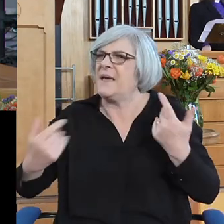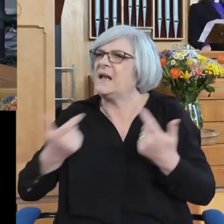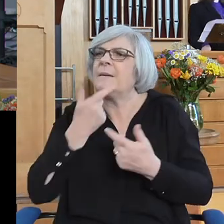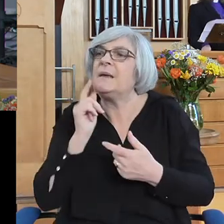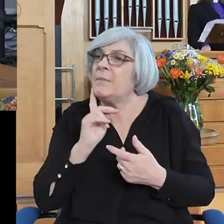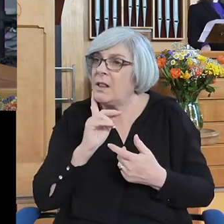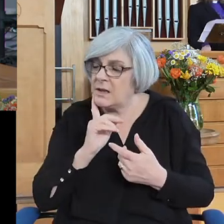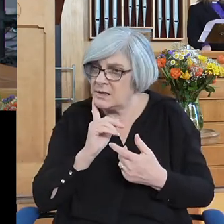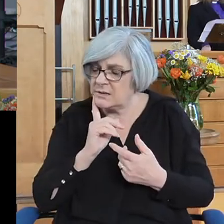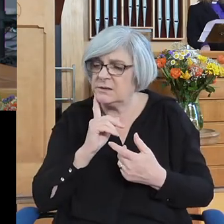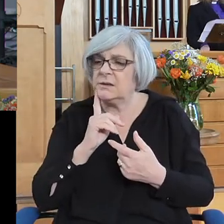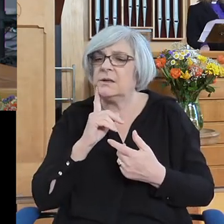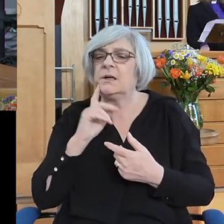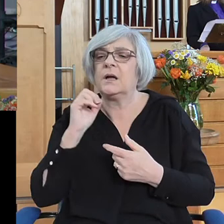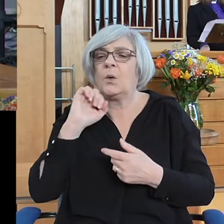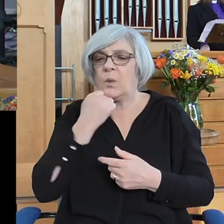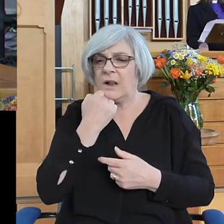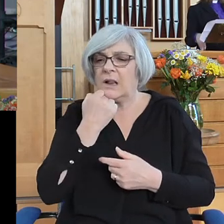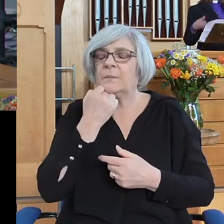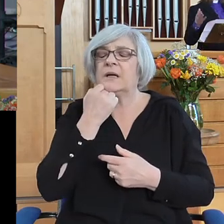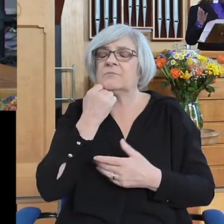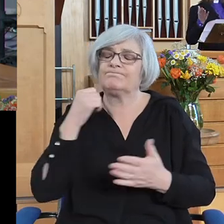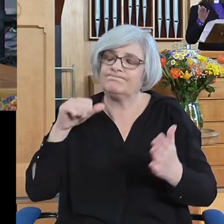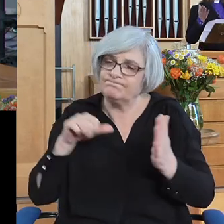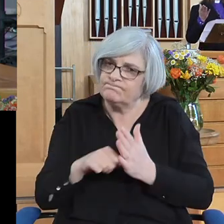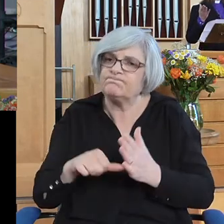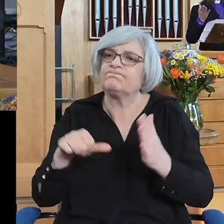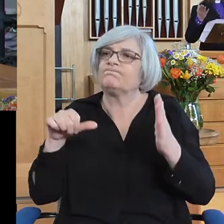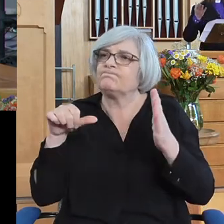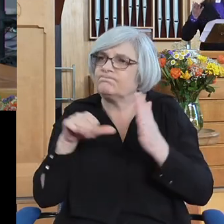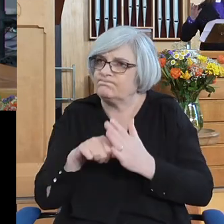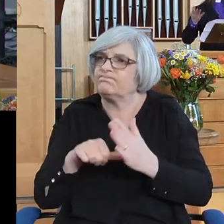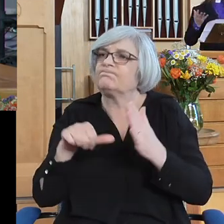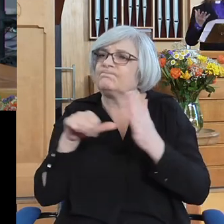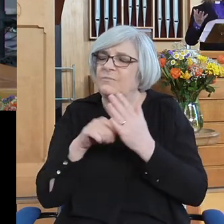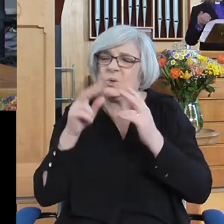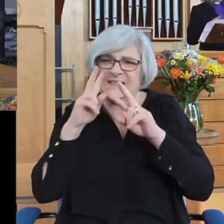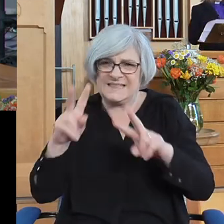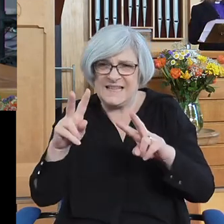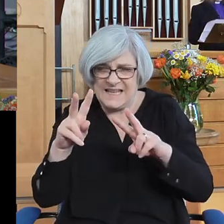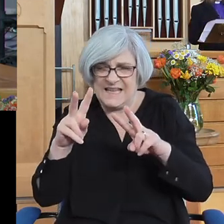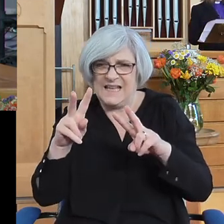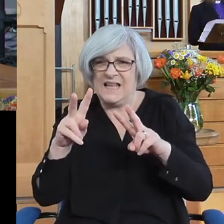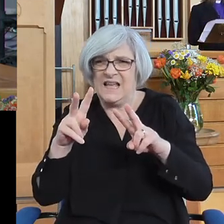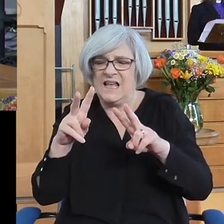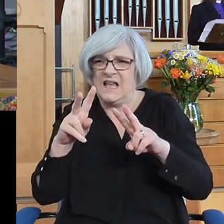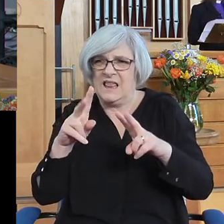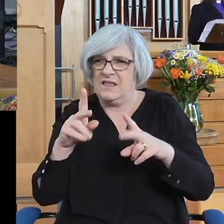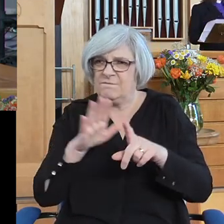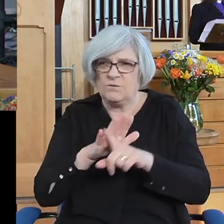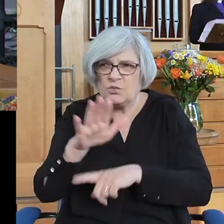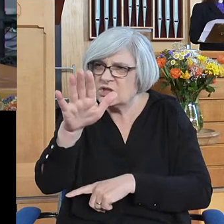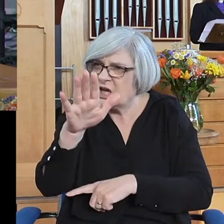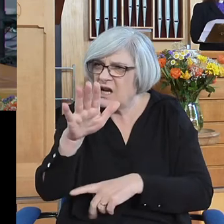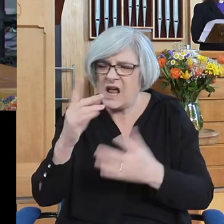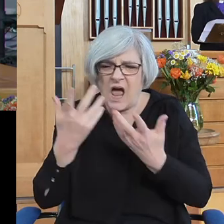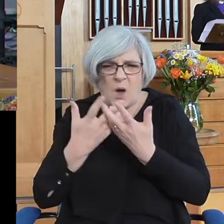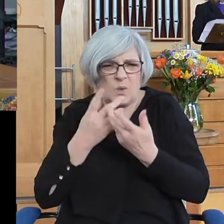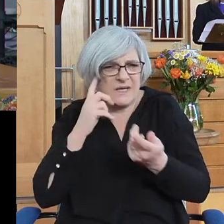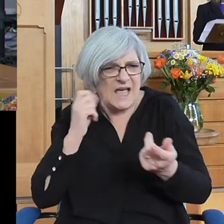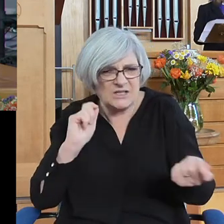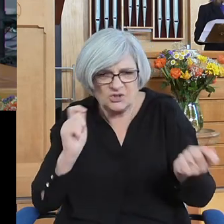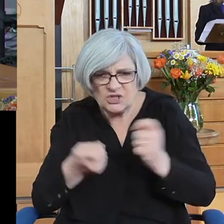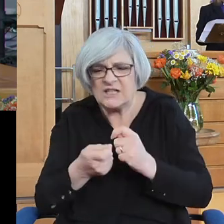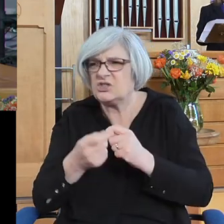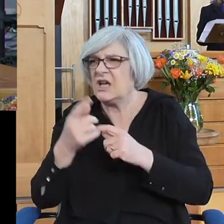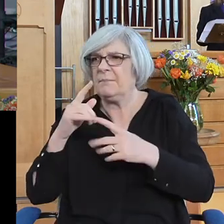people, it's very, very hard to see a shift in all that has been familiar to them, and